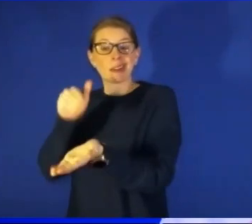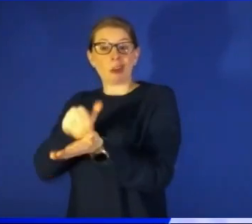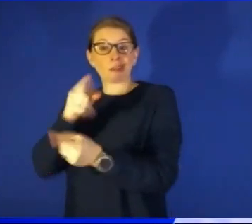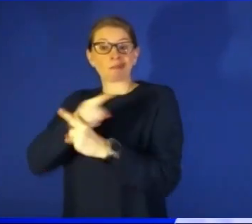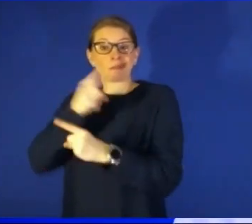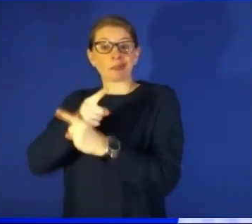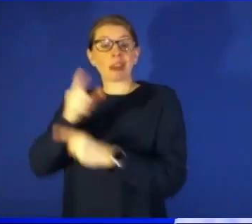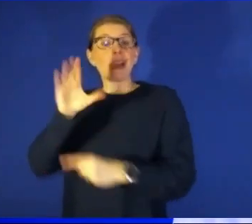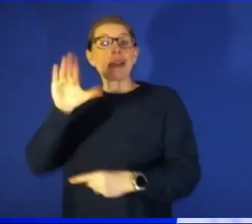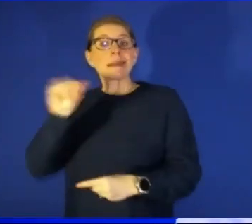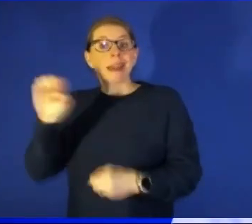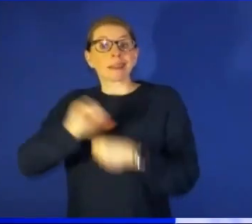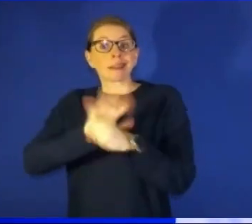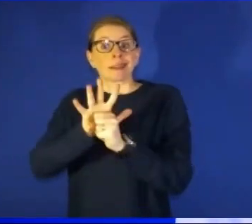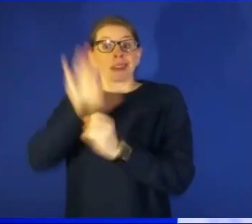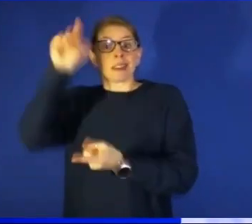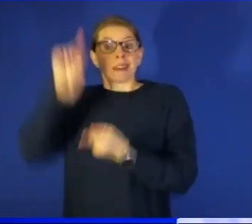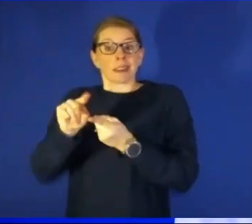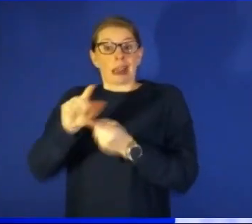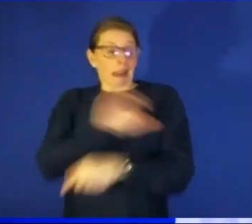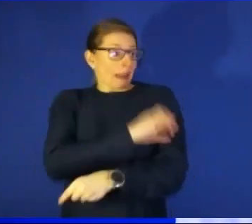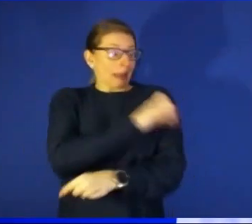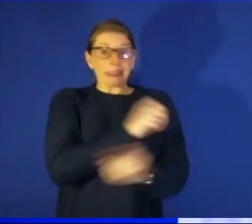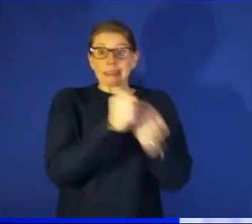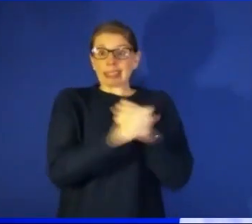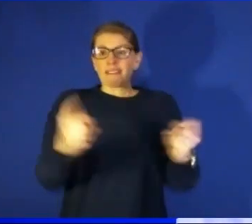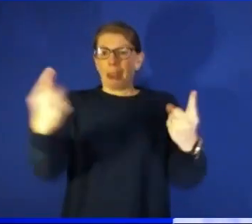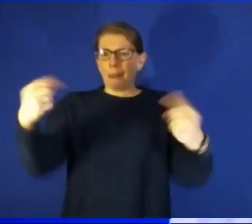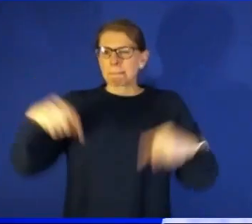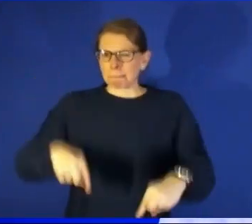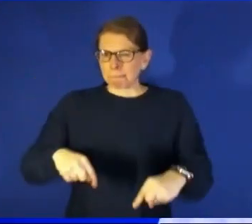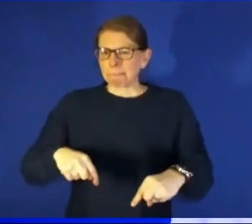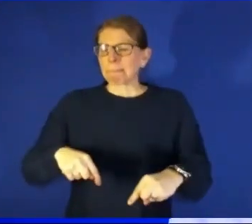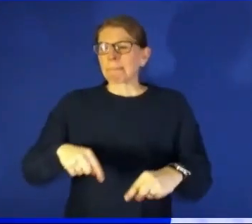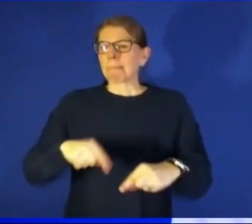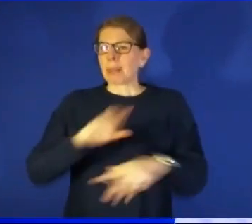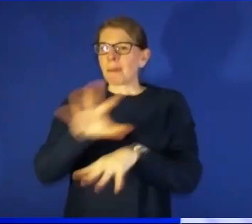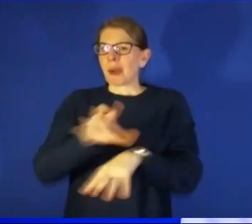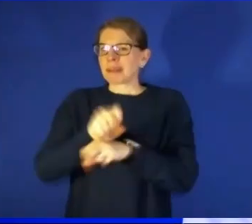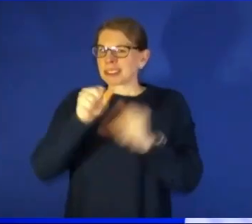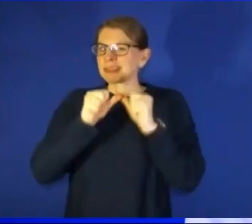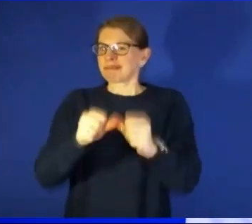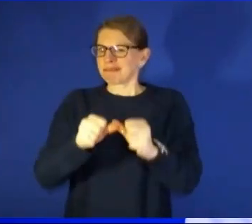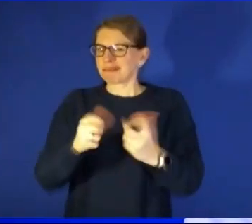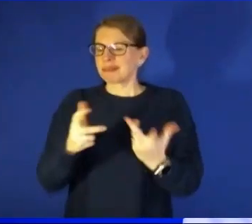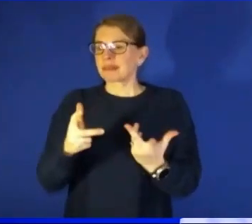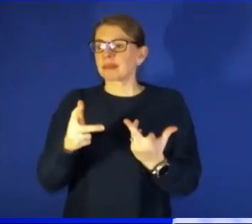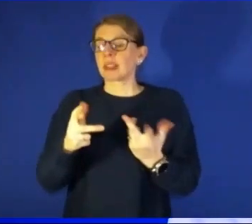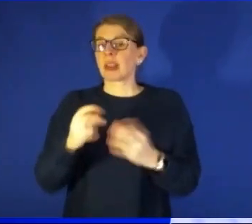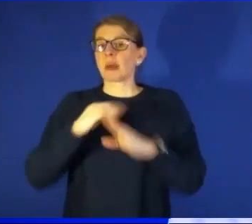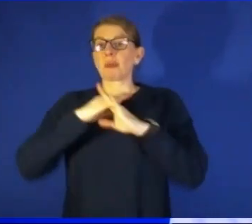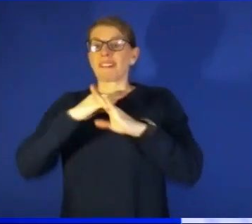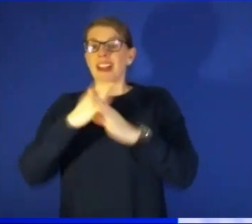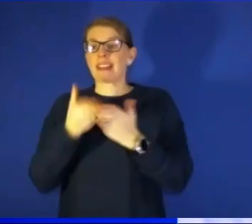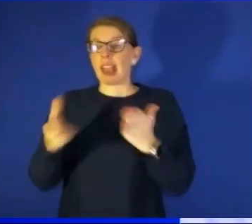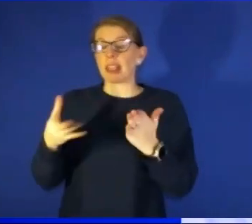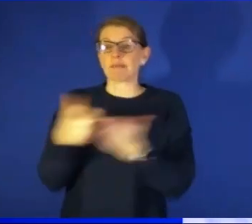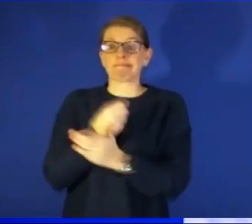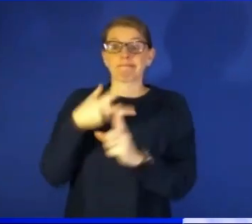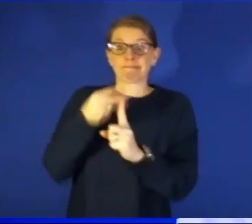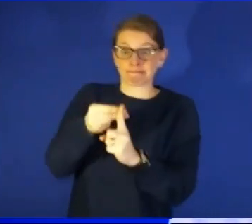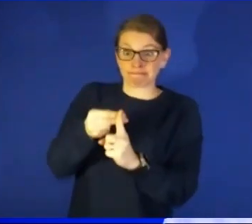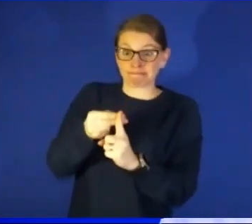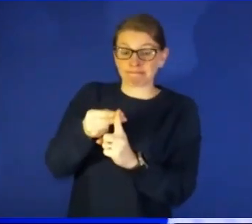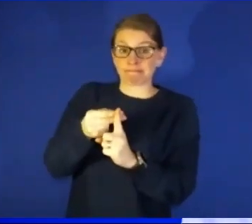We know our clinics are safe. Come here, get to those visits, do those preventive things, vaccines, especially